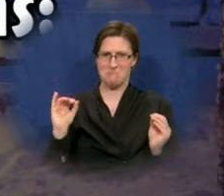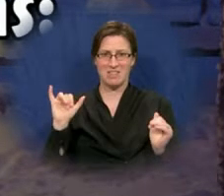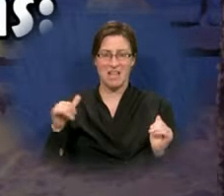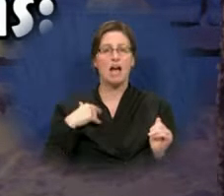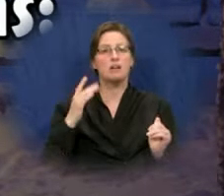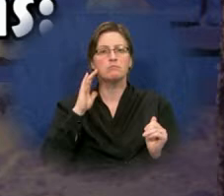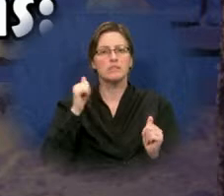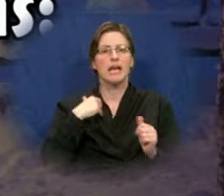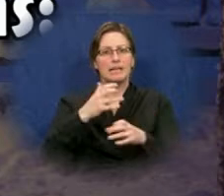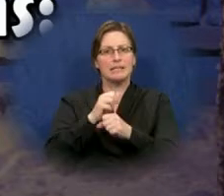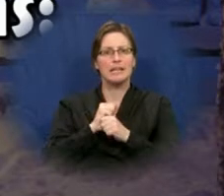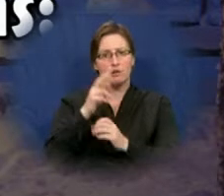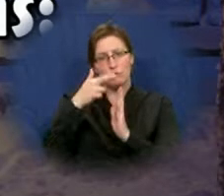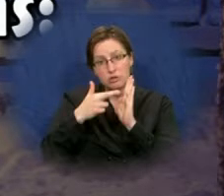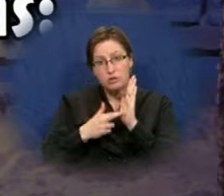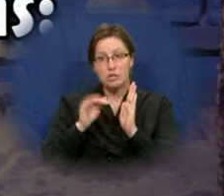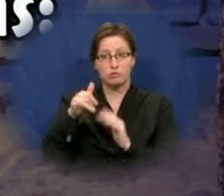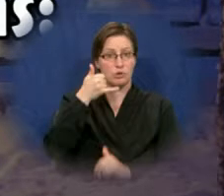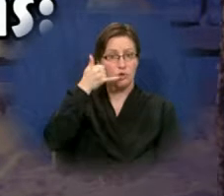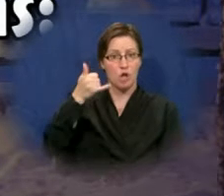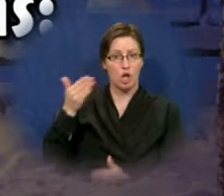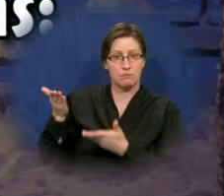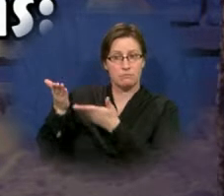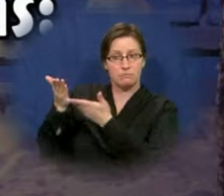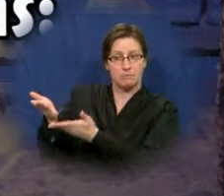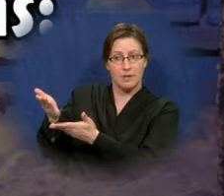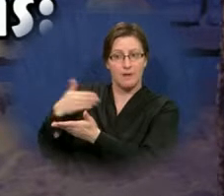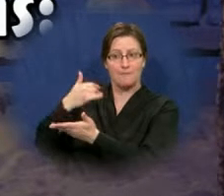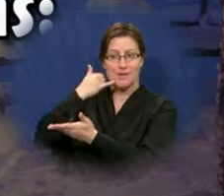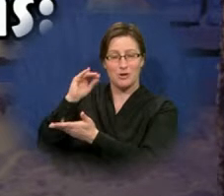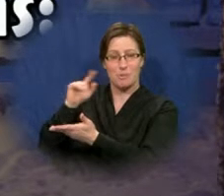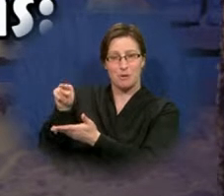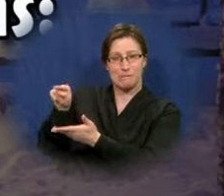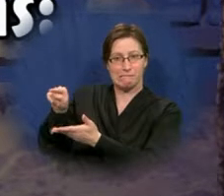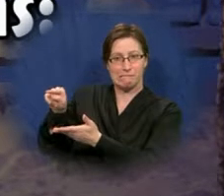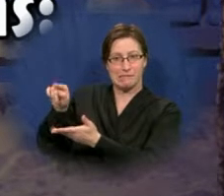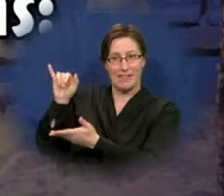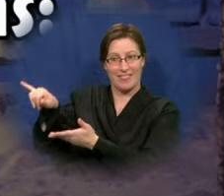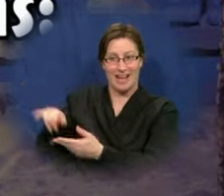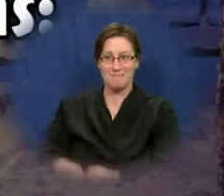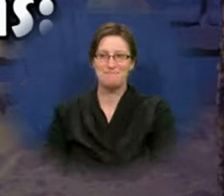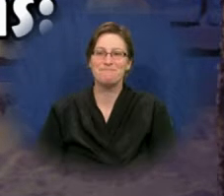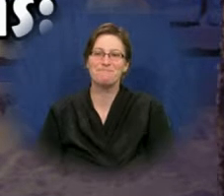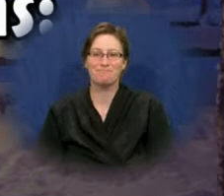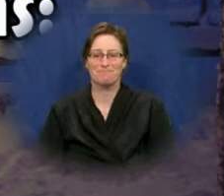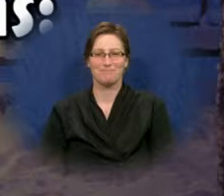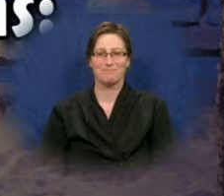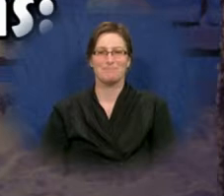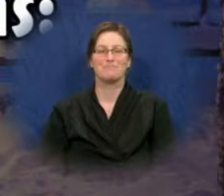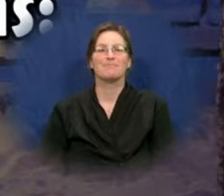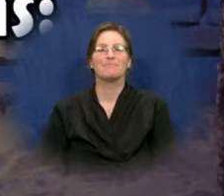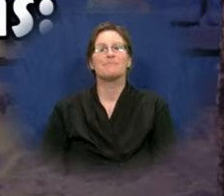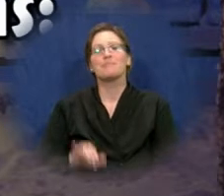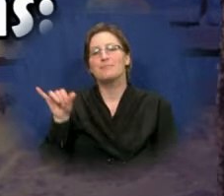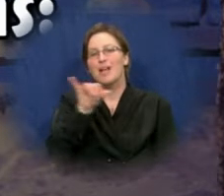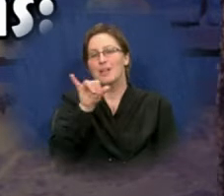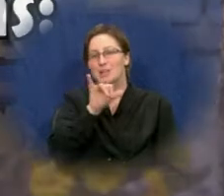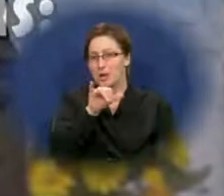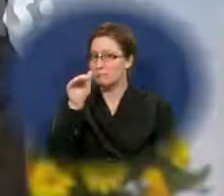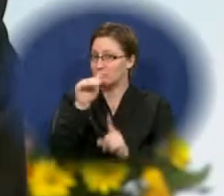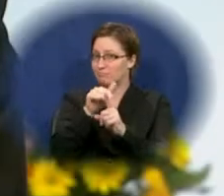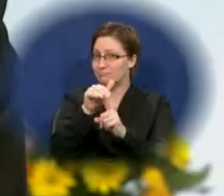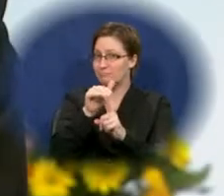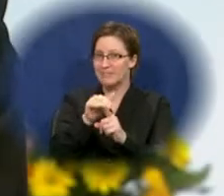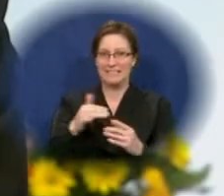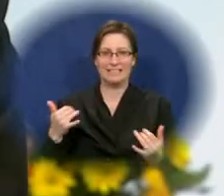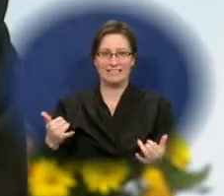make a registration by calling the number now appearing on your television screen. And as a reminder,